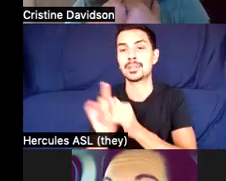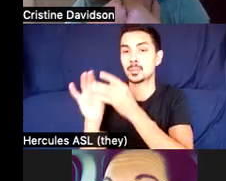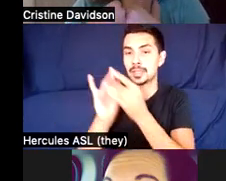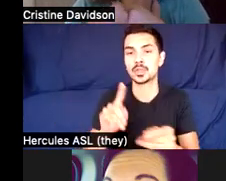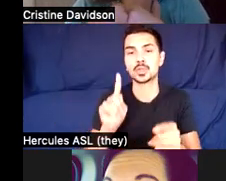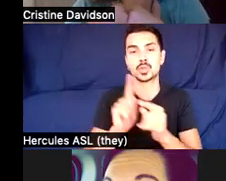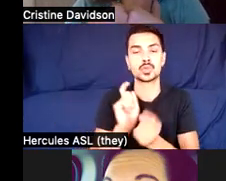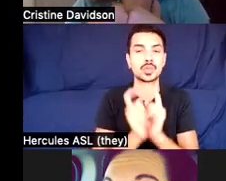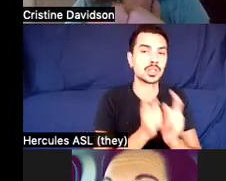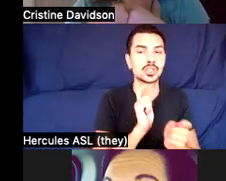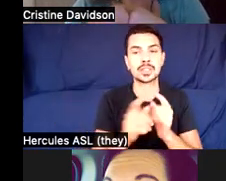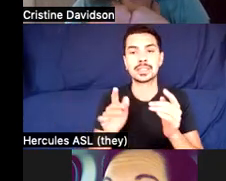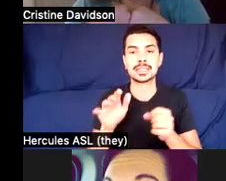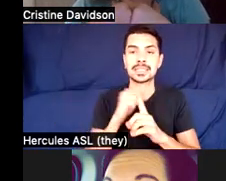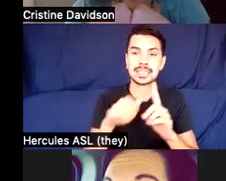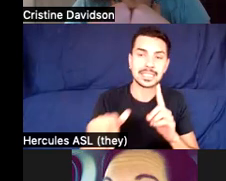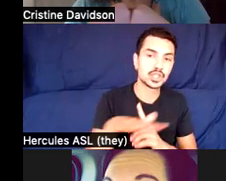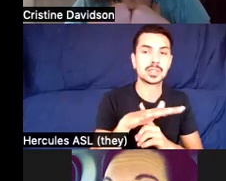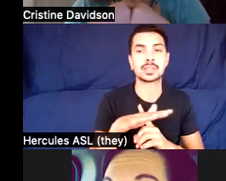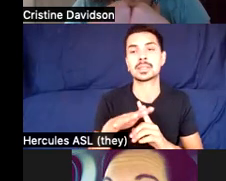consequences. Sometimes